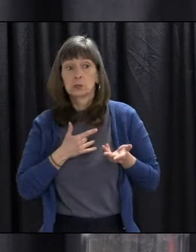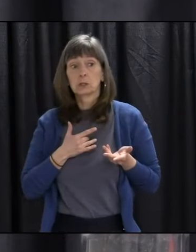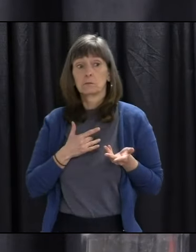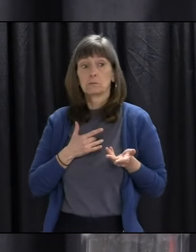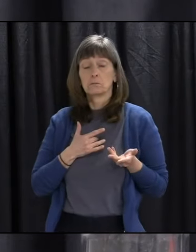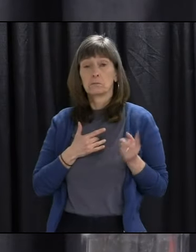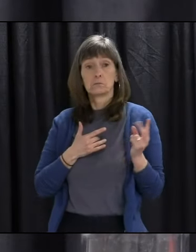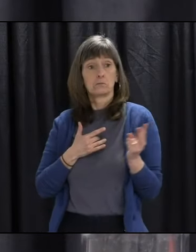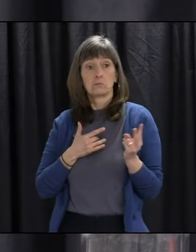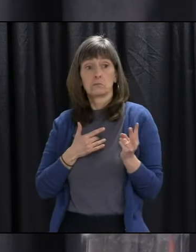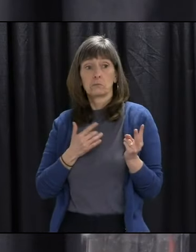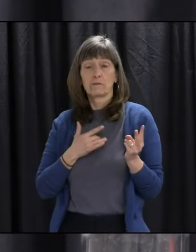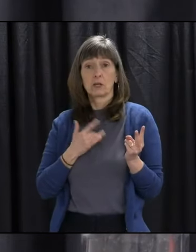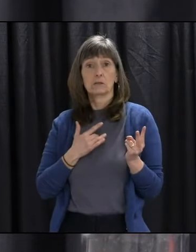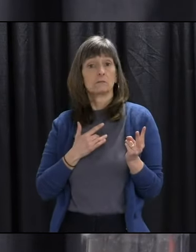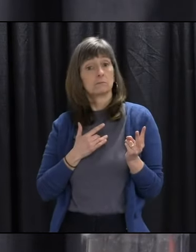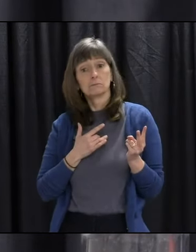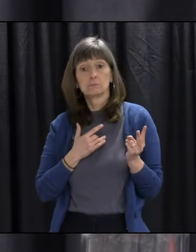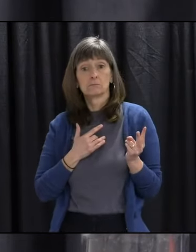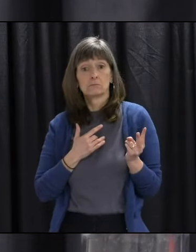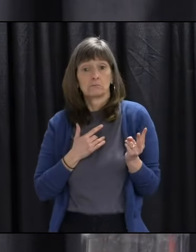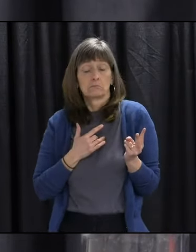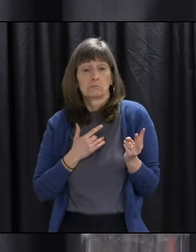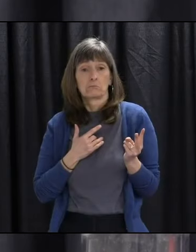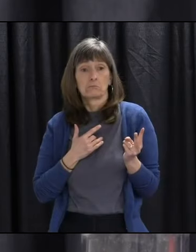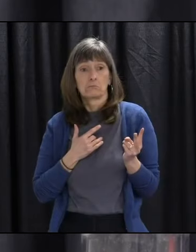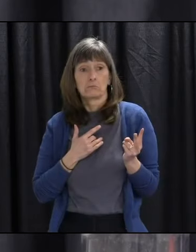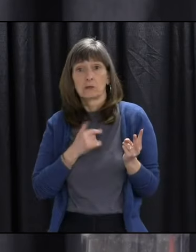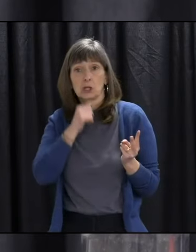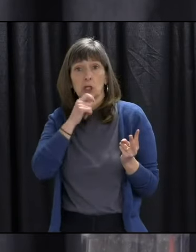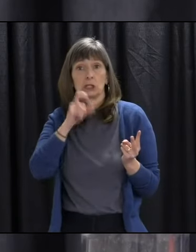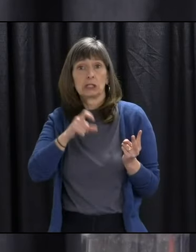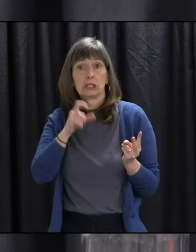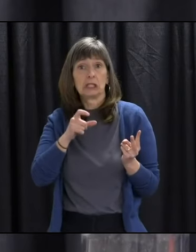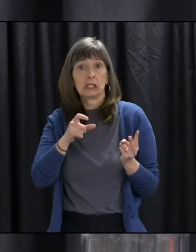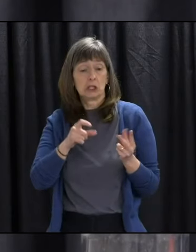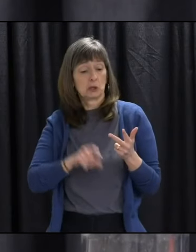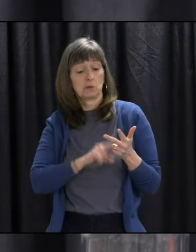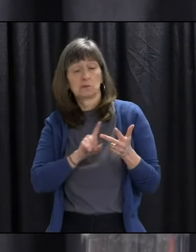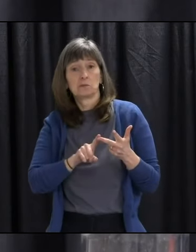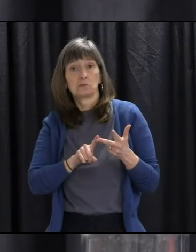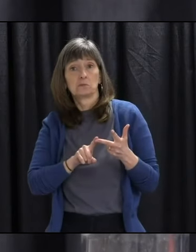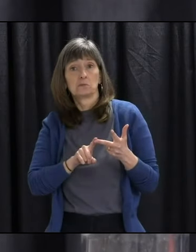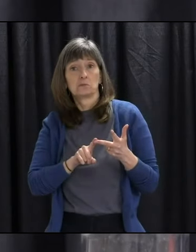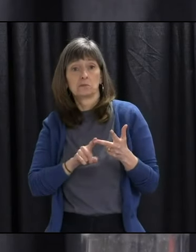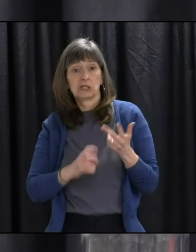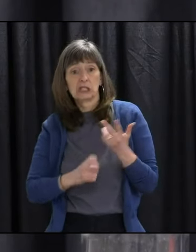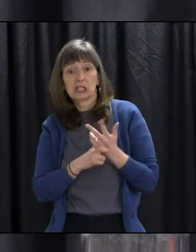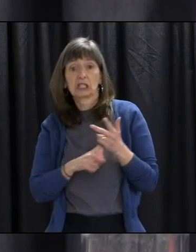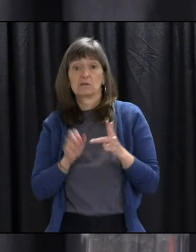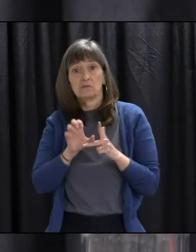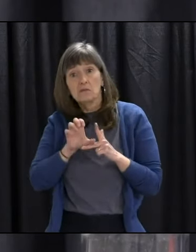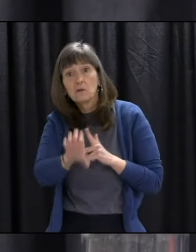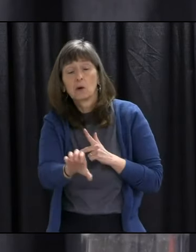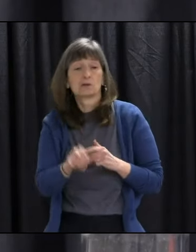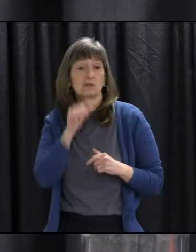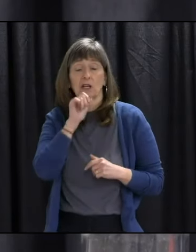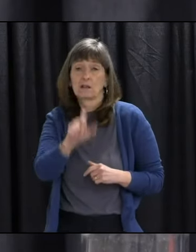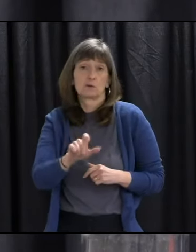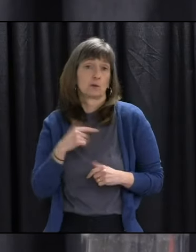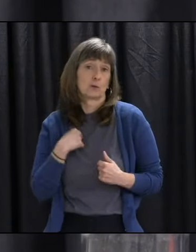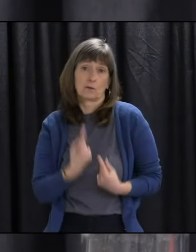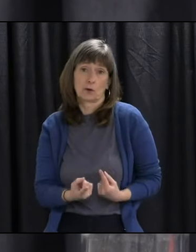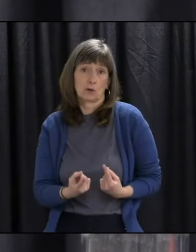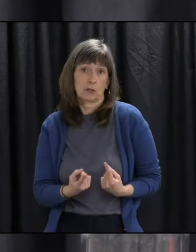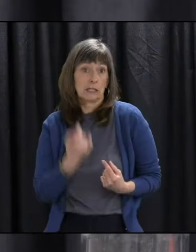neither of them have felt on the need to pass on to that ticketing threshold. It's a tool that's